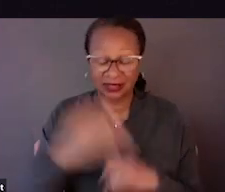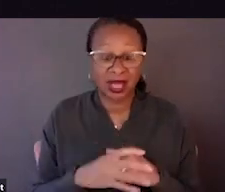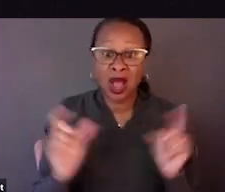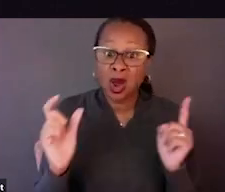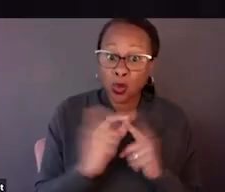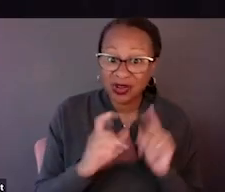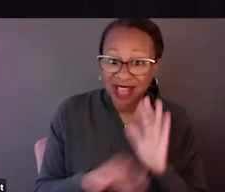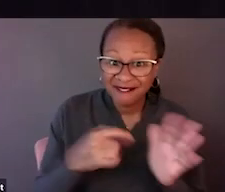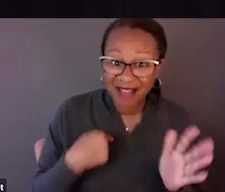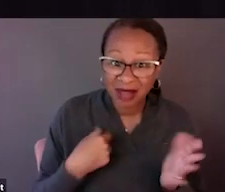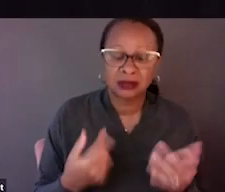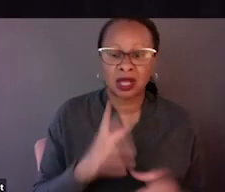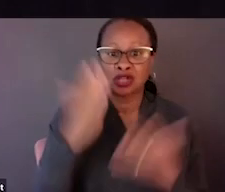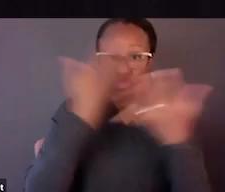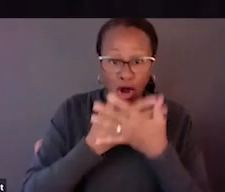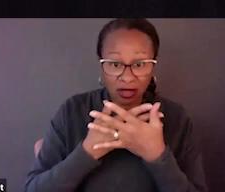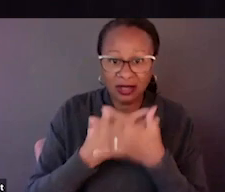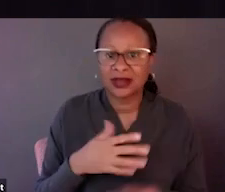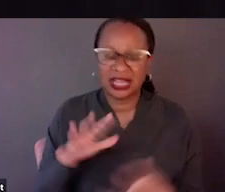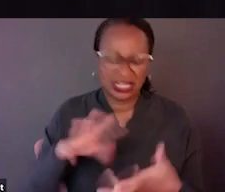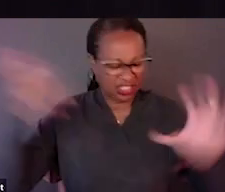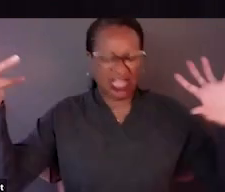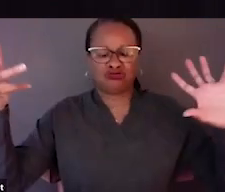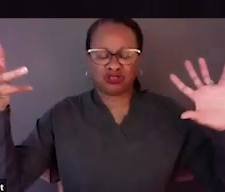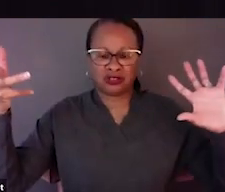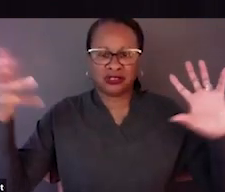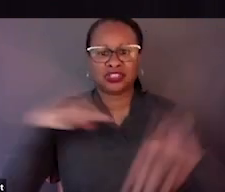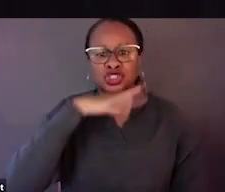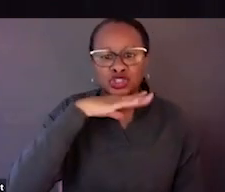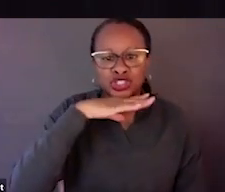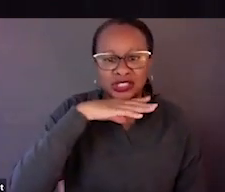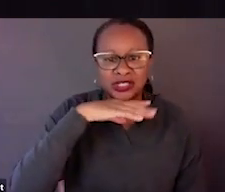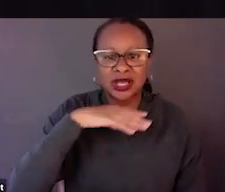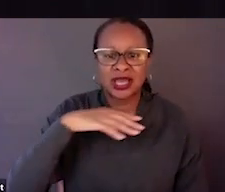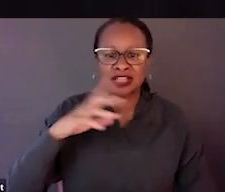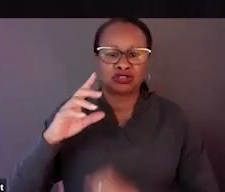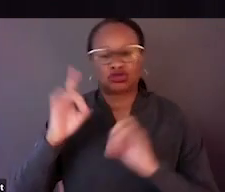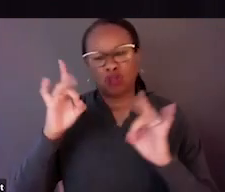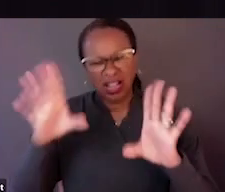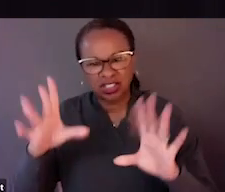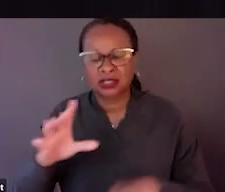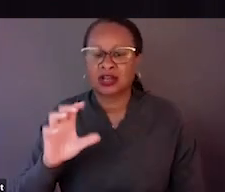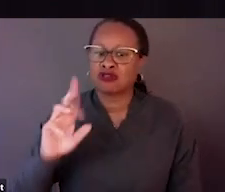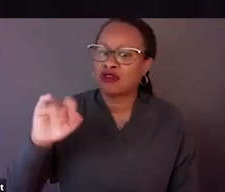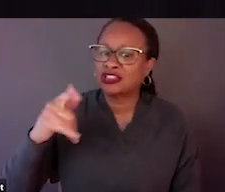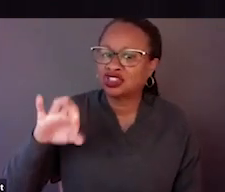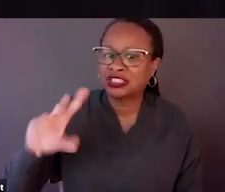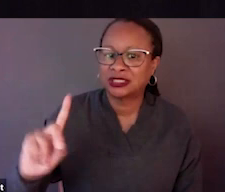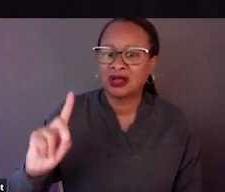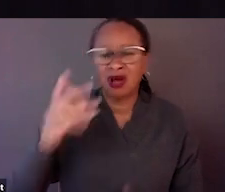that I found. Dark, disastrous, dirty, tragic, wretched,